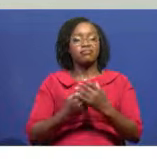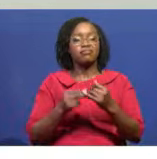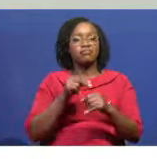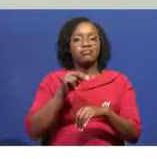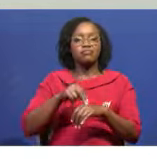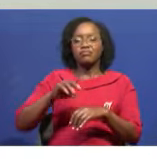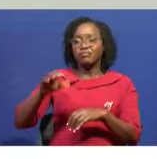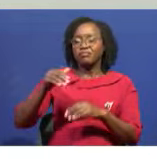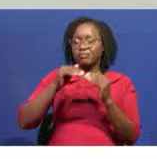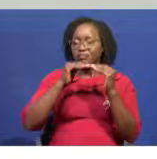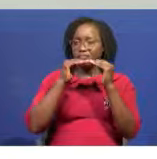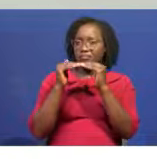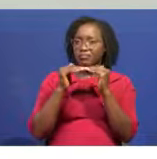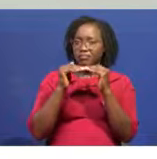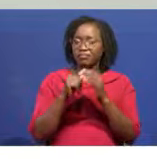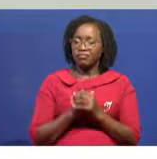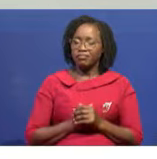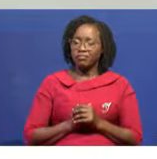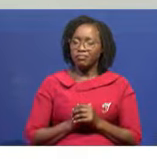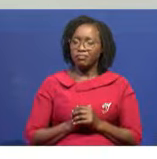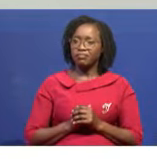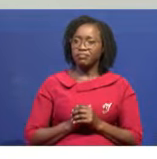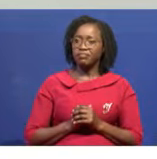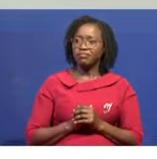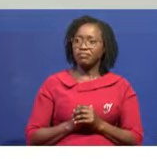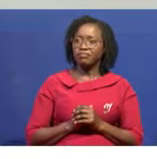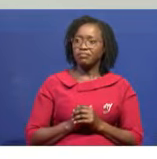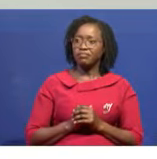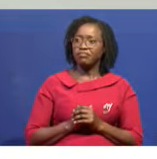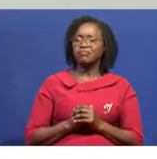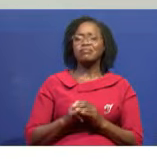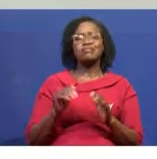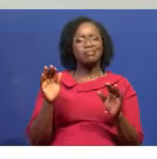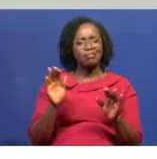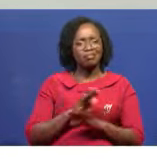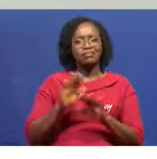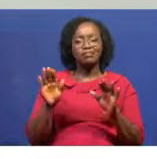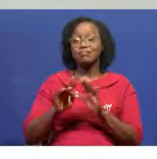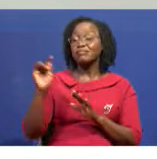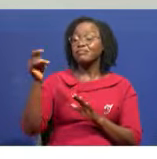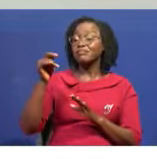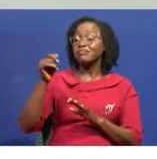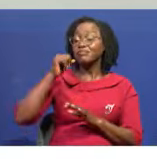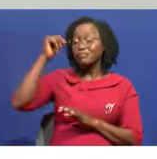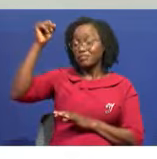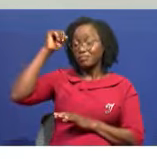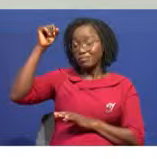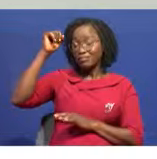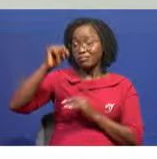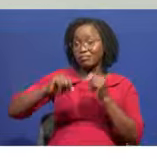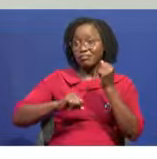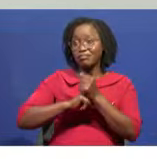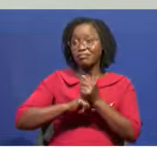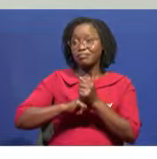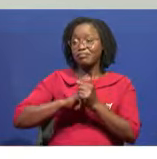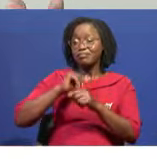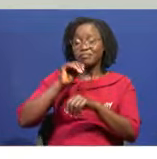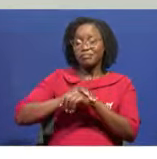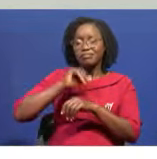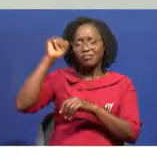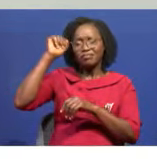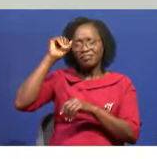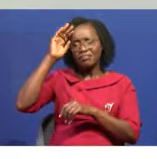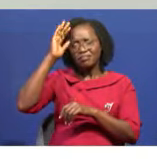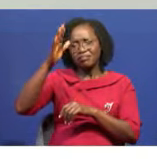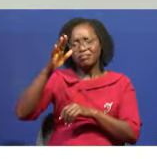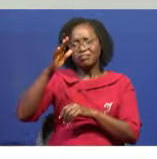and county level. You know, Kenya, everything is political. So in terms of goodwill, is there good political will for